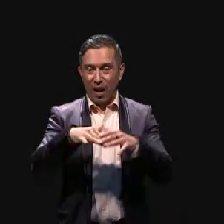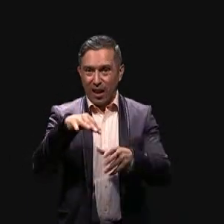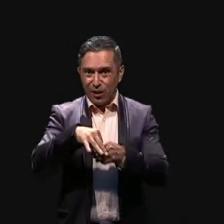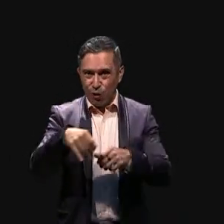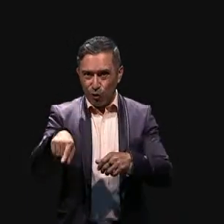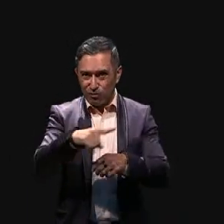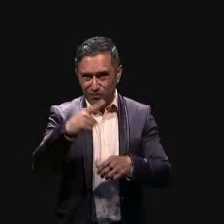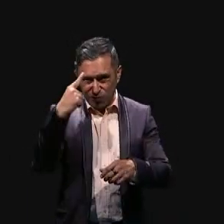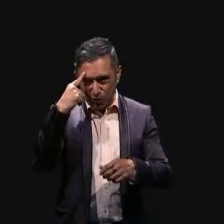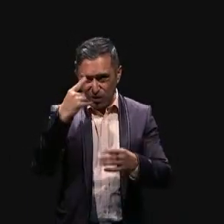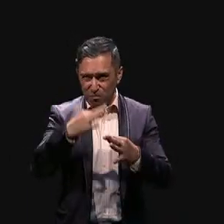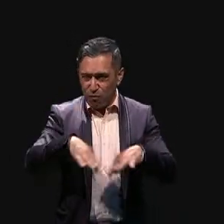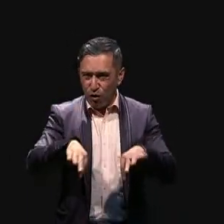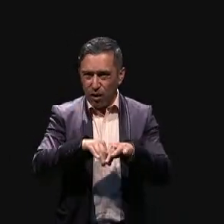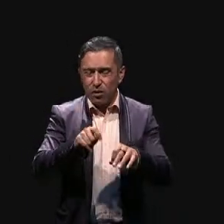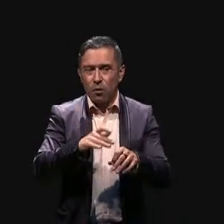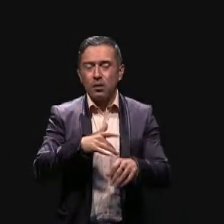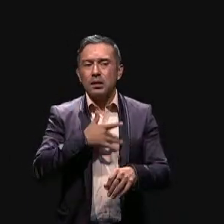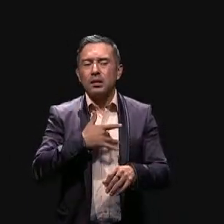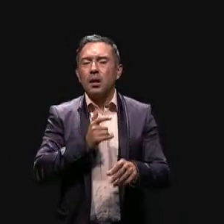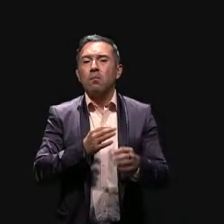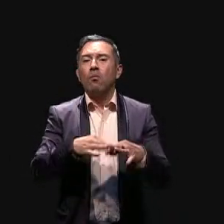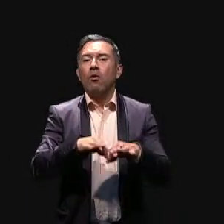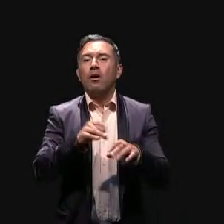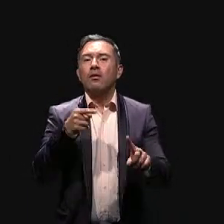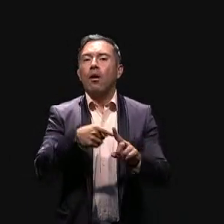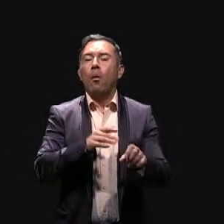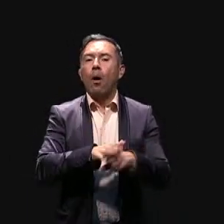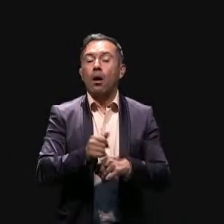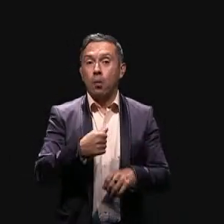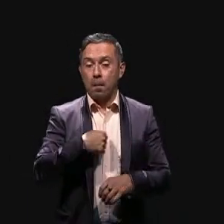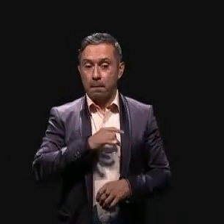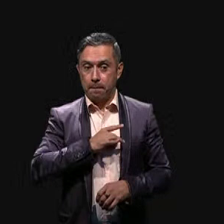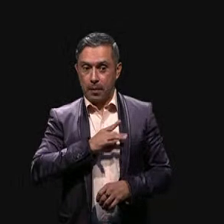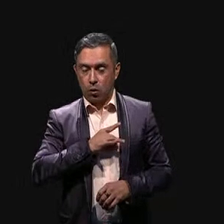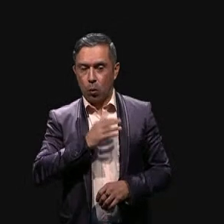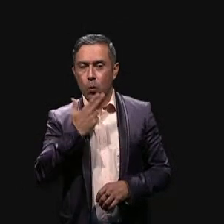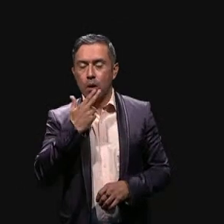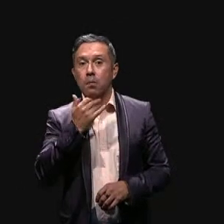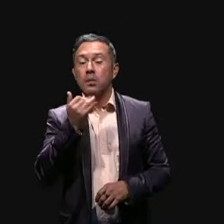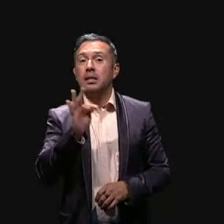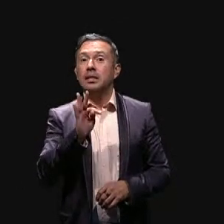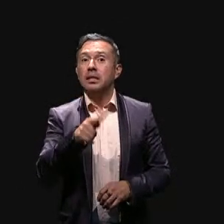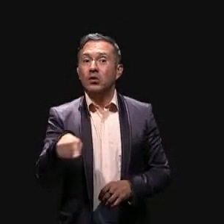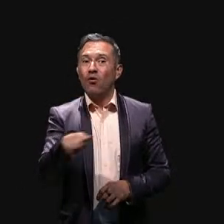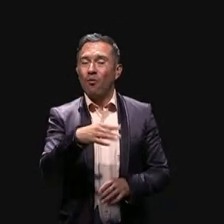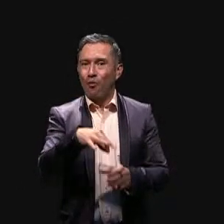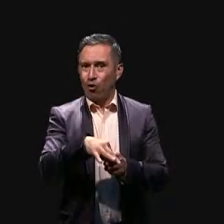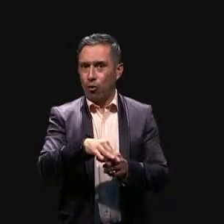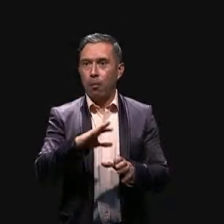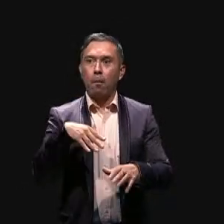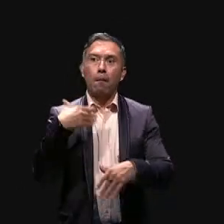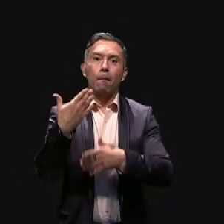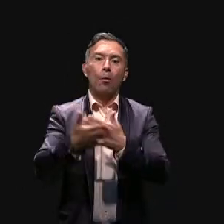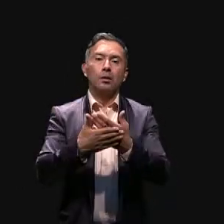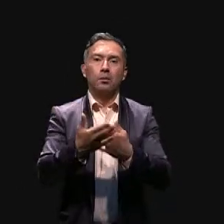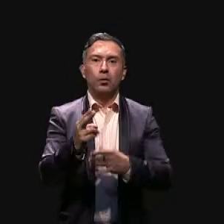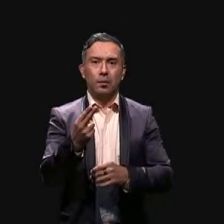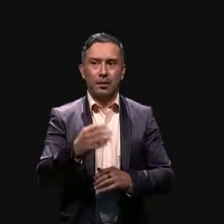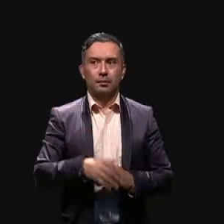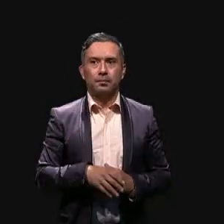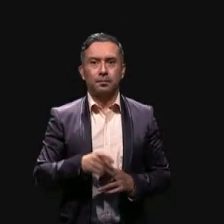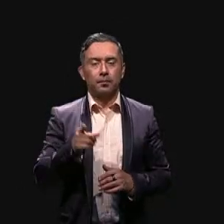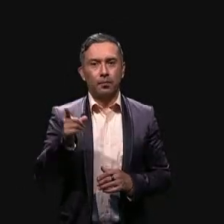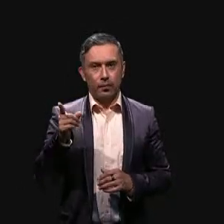they vote for election deniers in November in the United States and they put in positions of power at the state and local